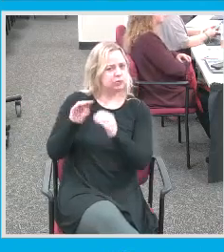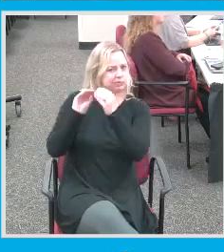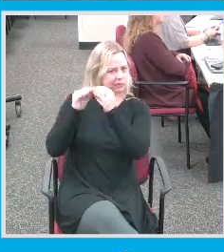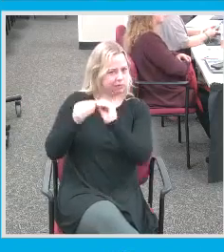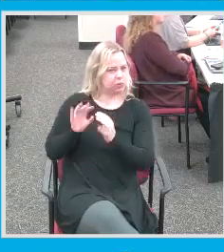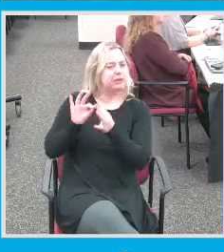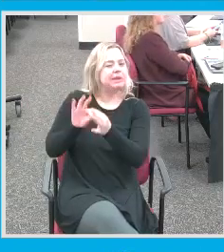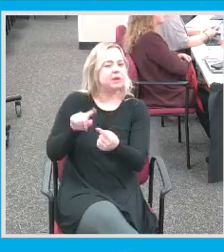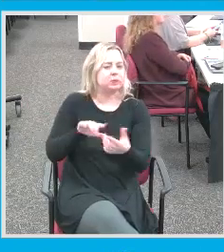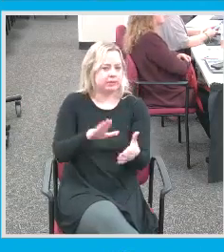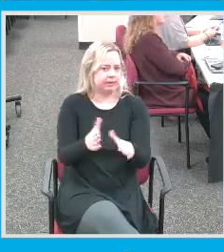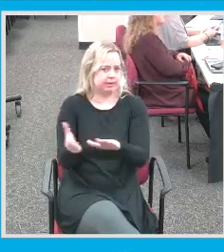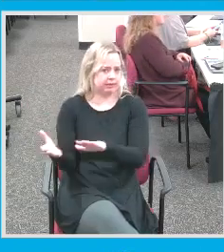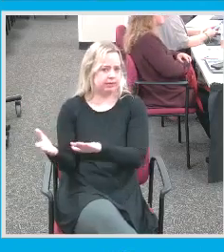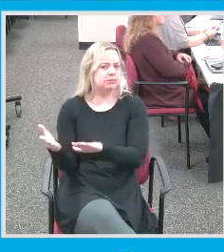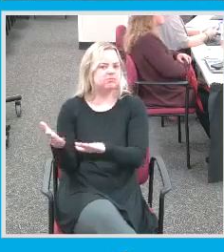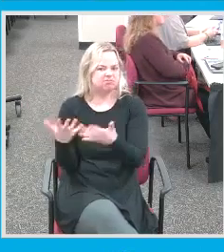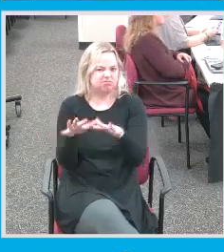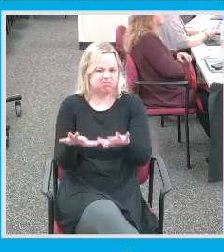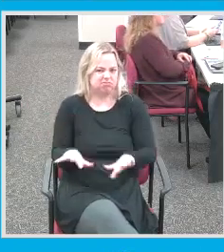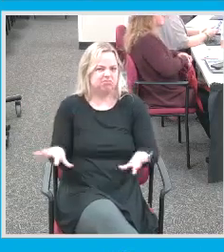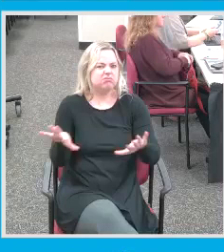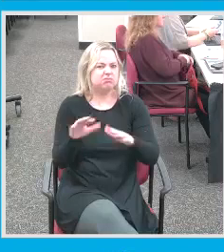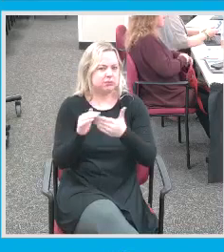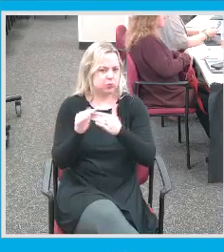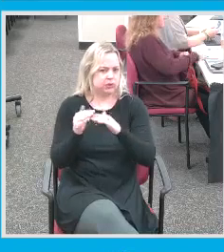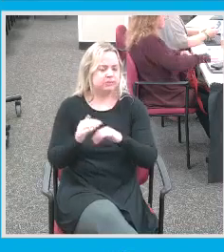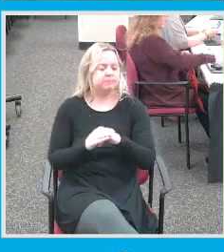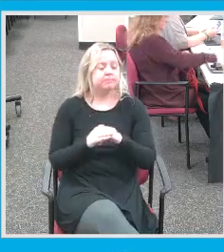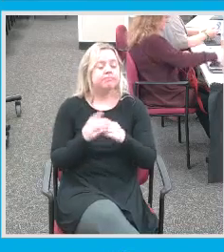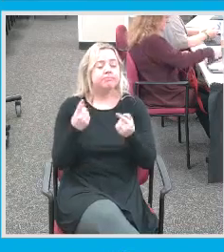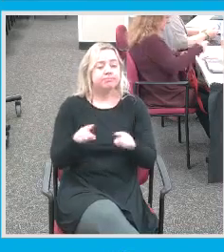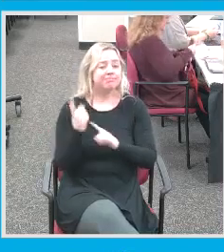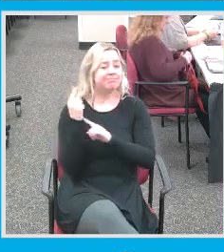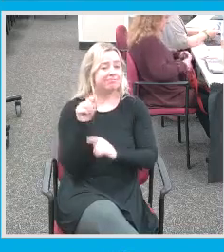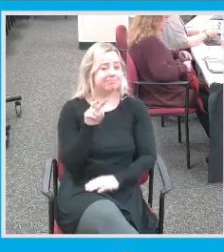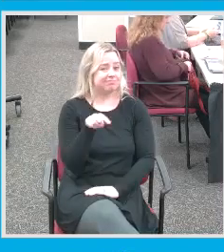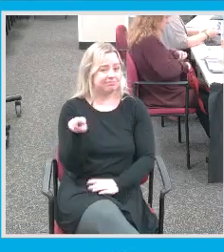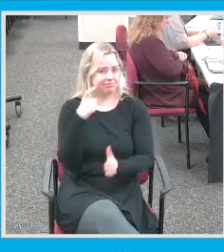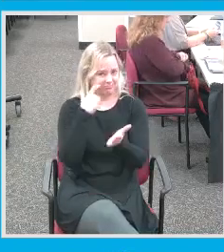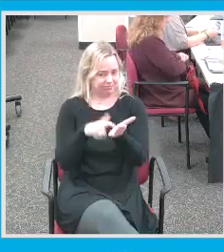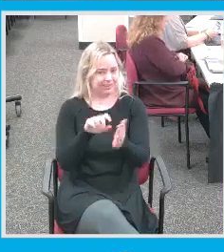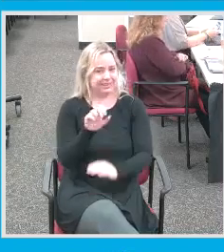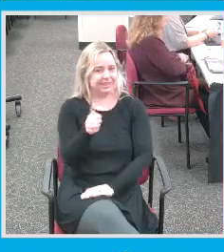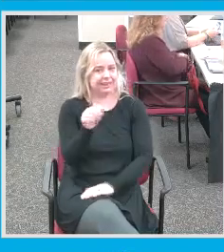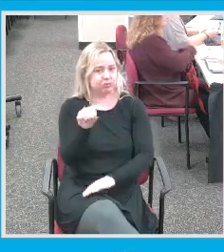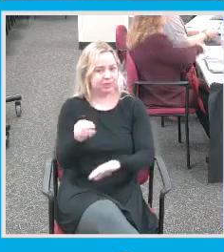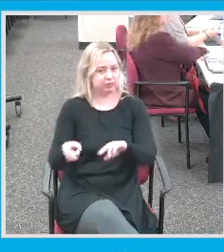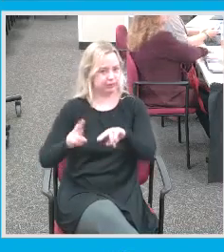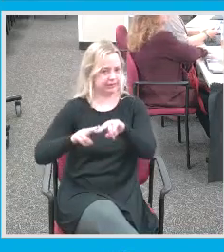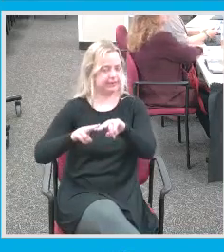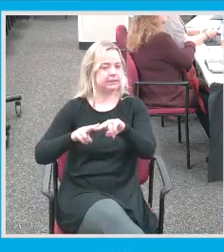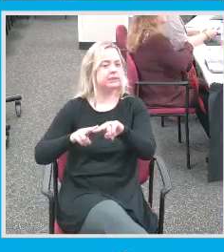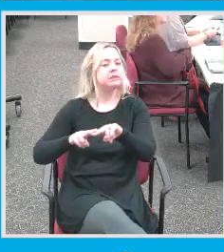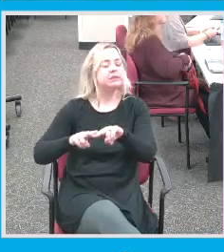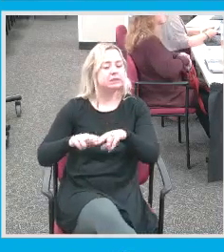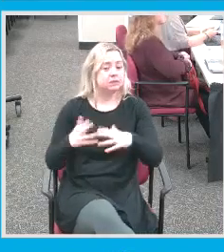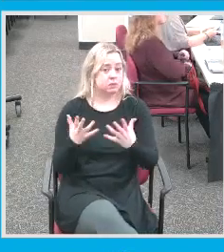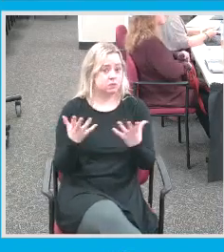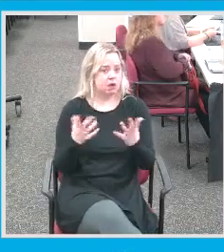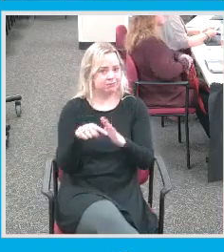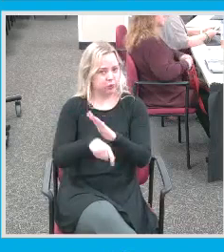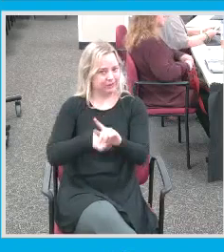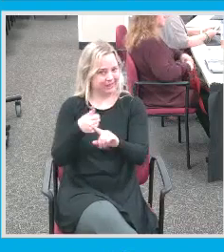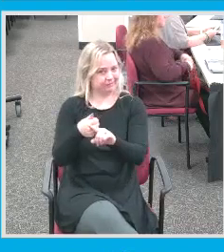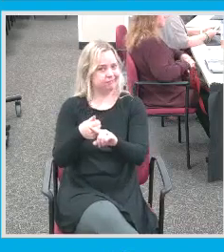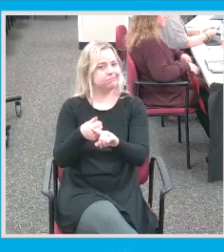regarding the deaths in our community. In 2022, we did see a 10% increase in suicide